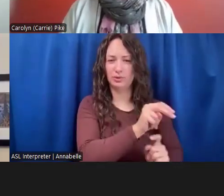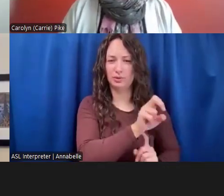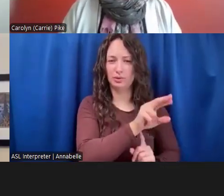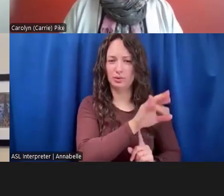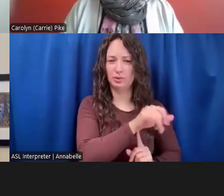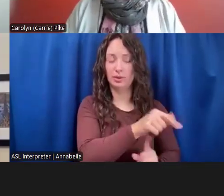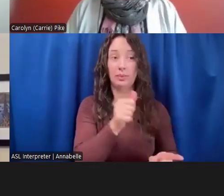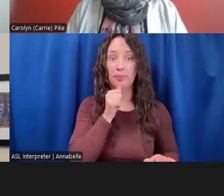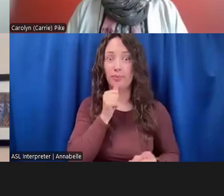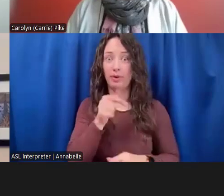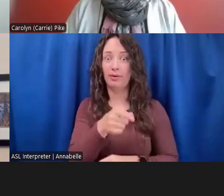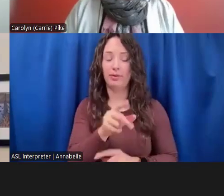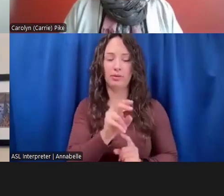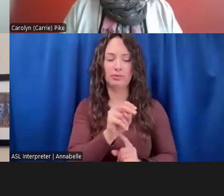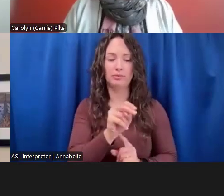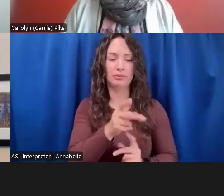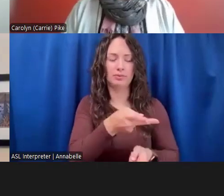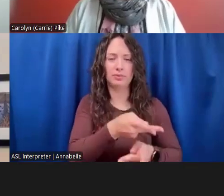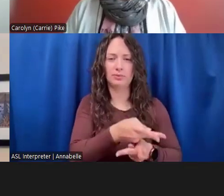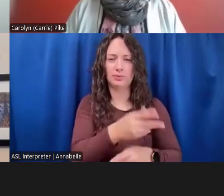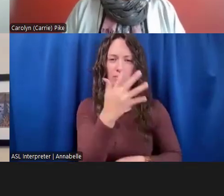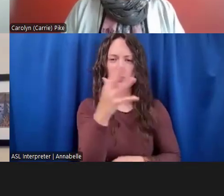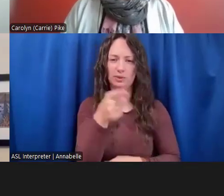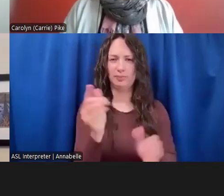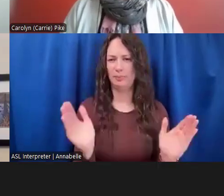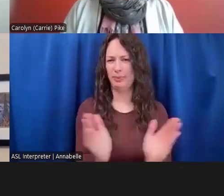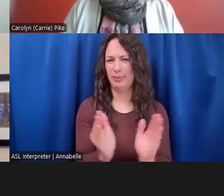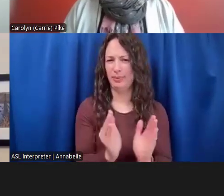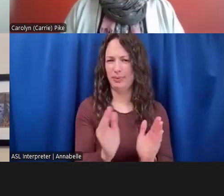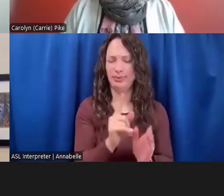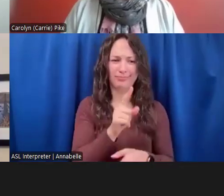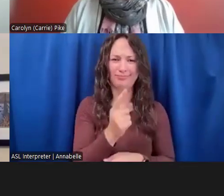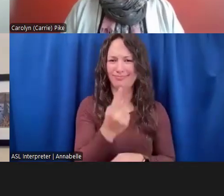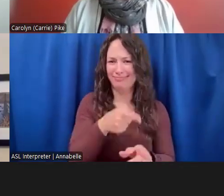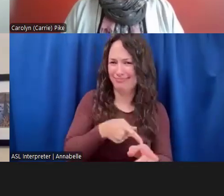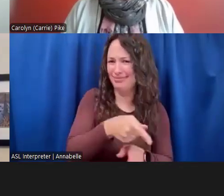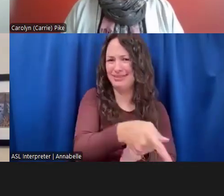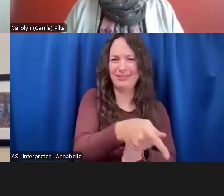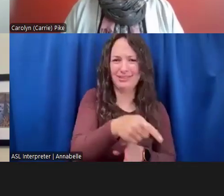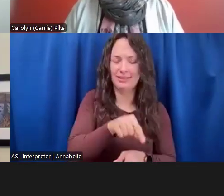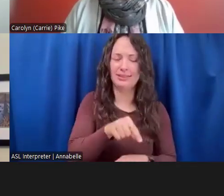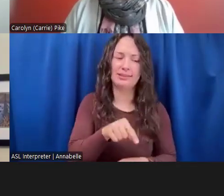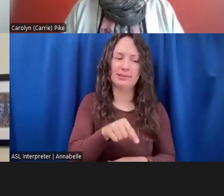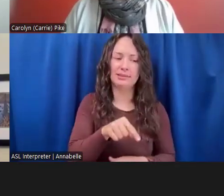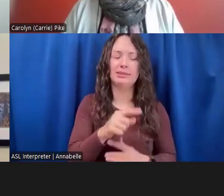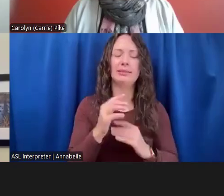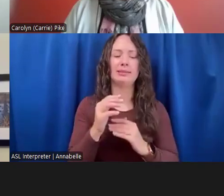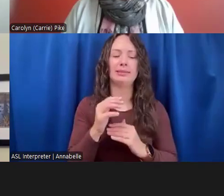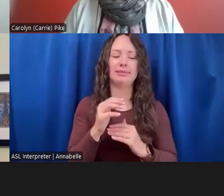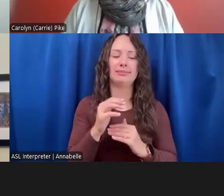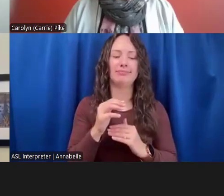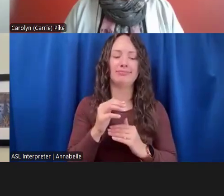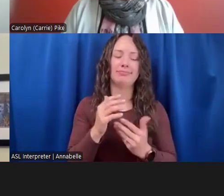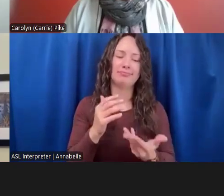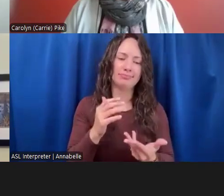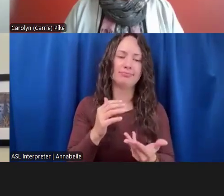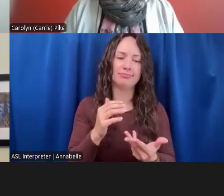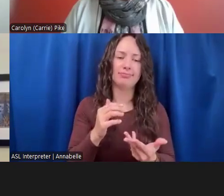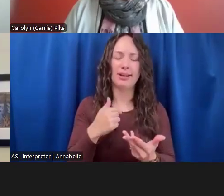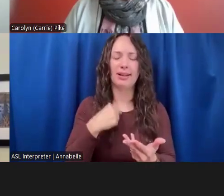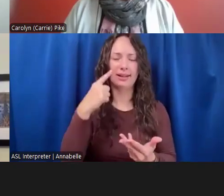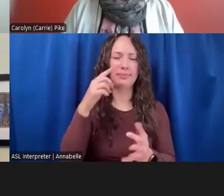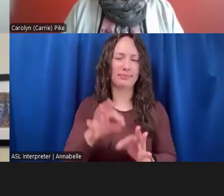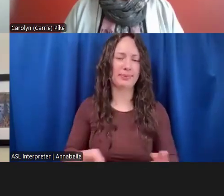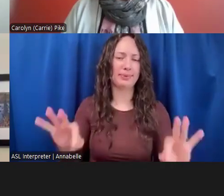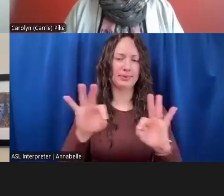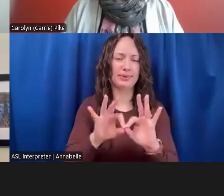and kind of specialized. There's just not that opportunity. So I think, I really think it's important that Carrie gets